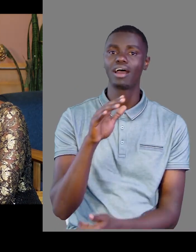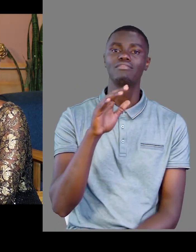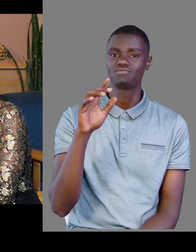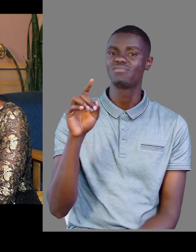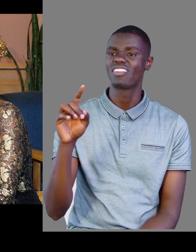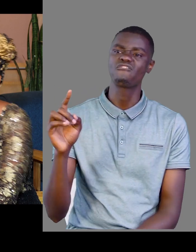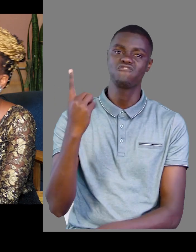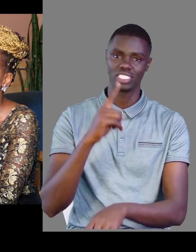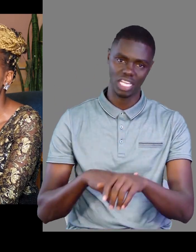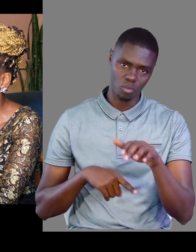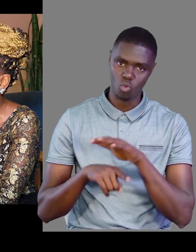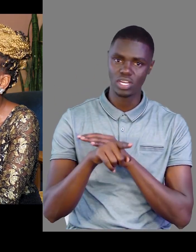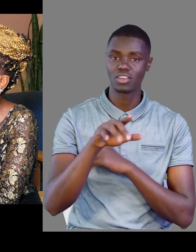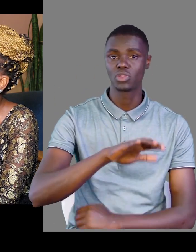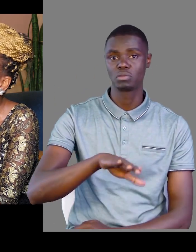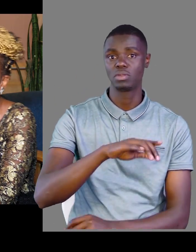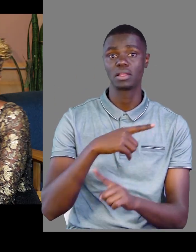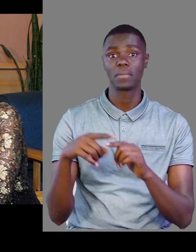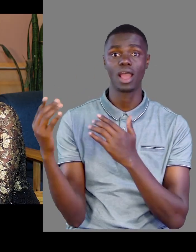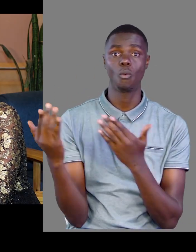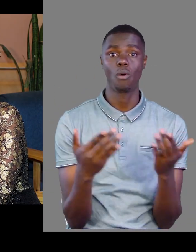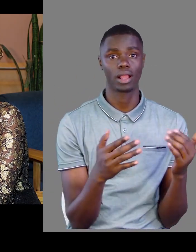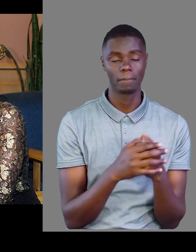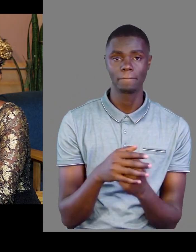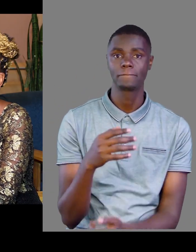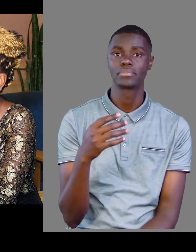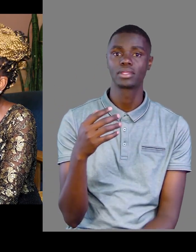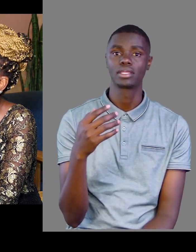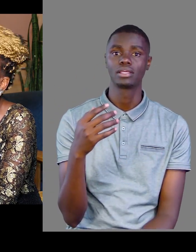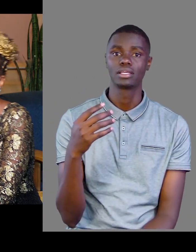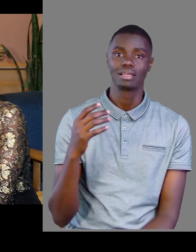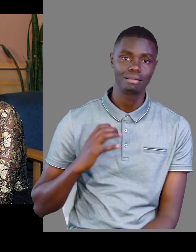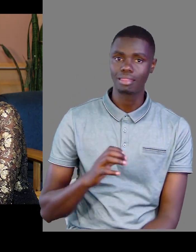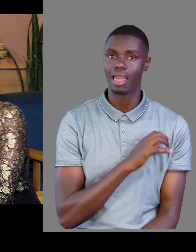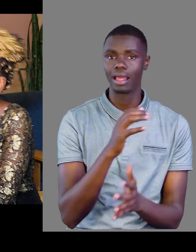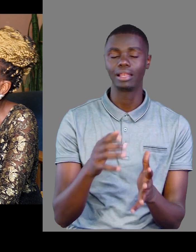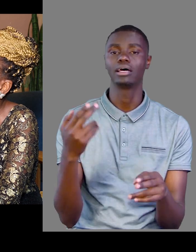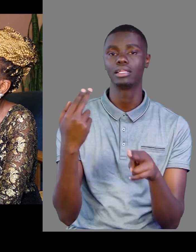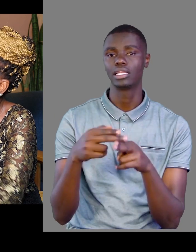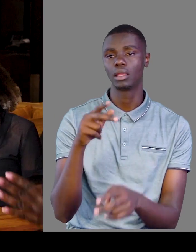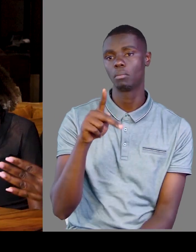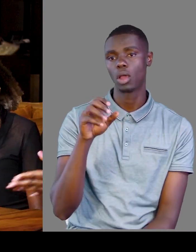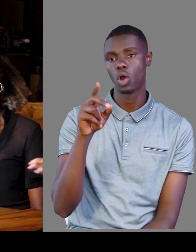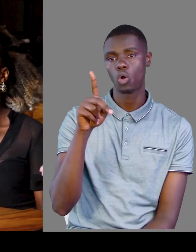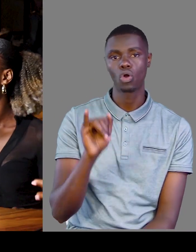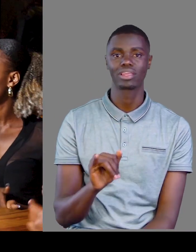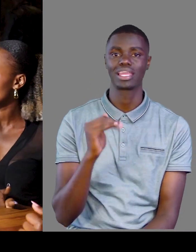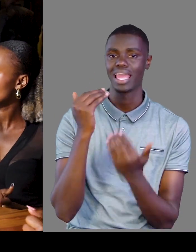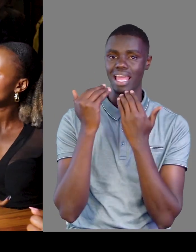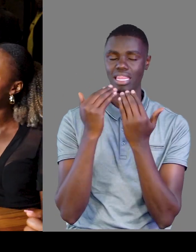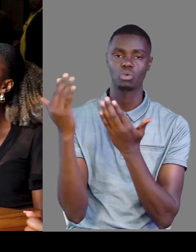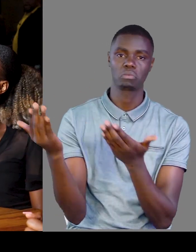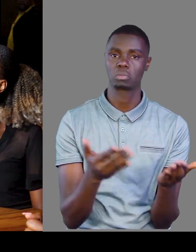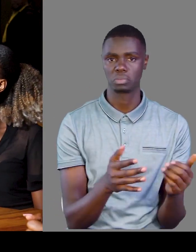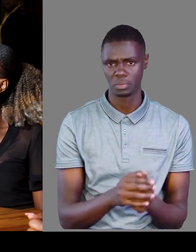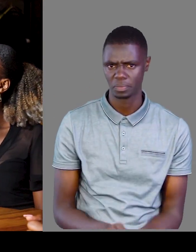hajafika mahali kama hii. It's the first time, but allow me to welcome the owner, none other than Koki.